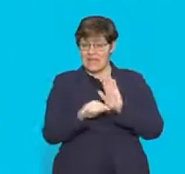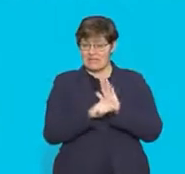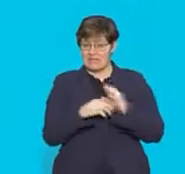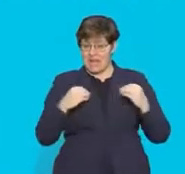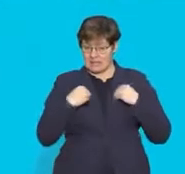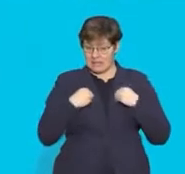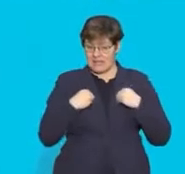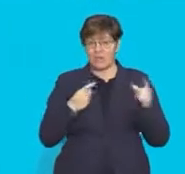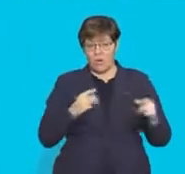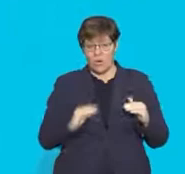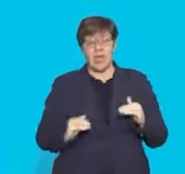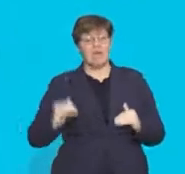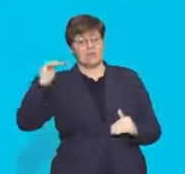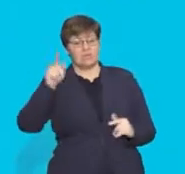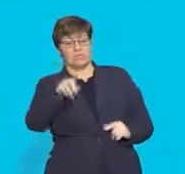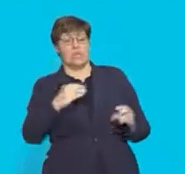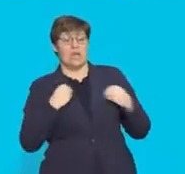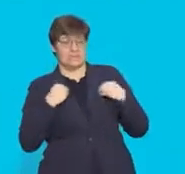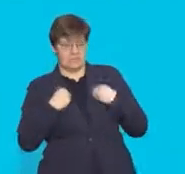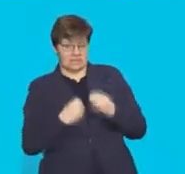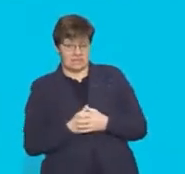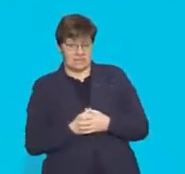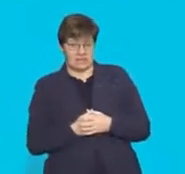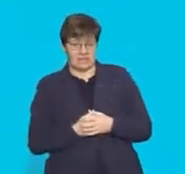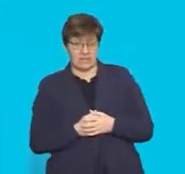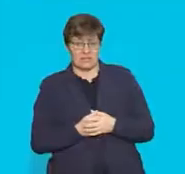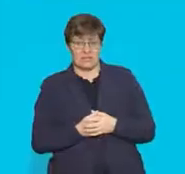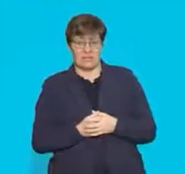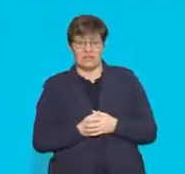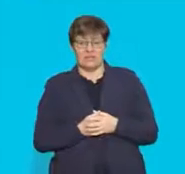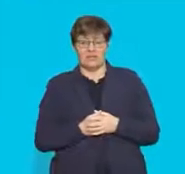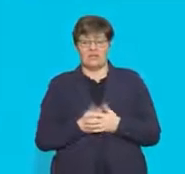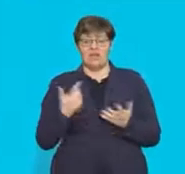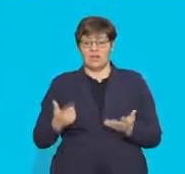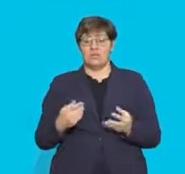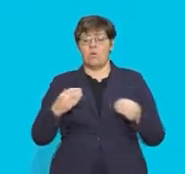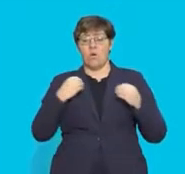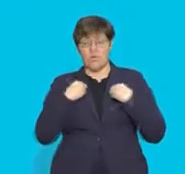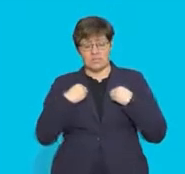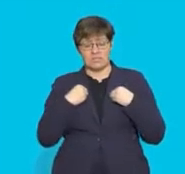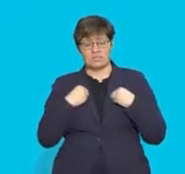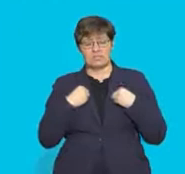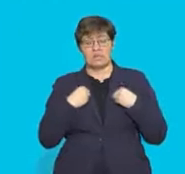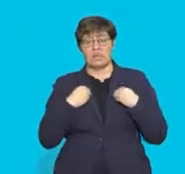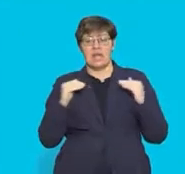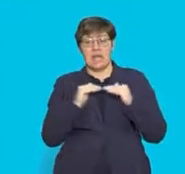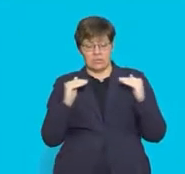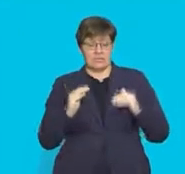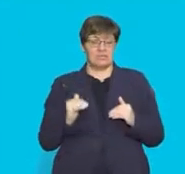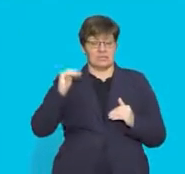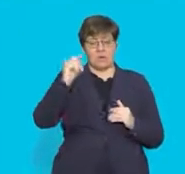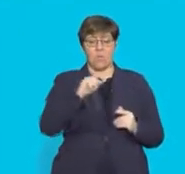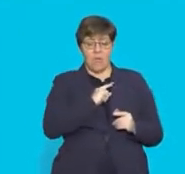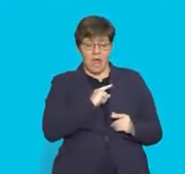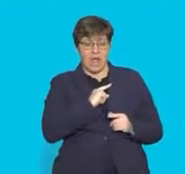are increasing your asset. There the asset is increasing and your owner's equity is increasing because it's, you are crediting